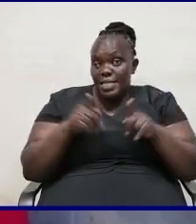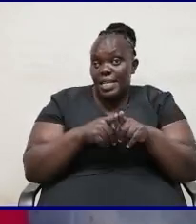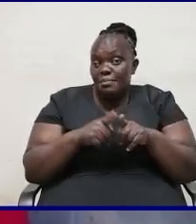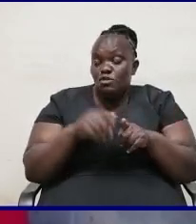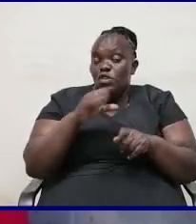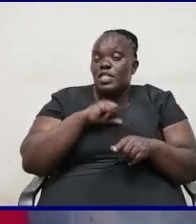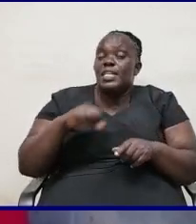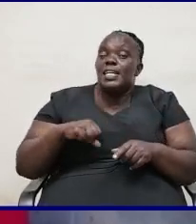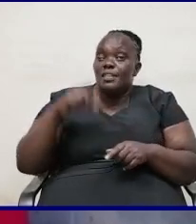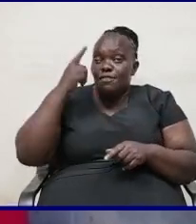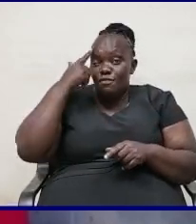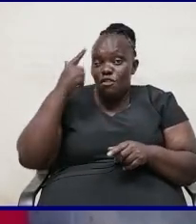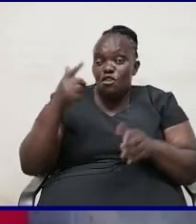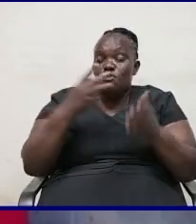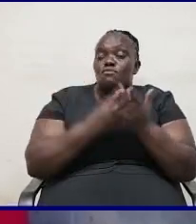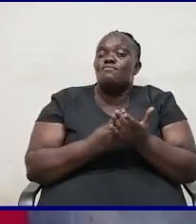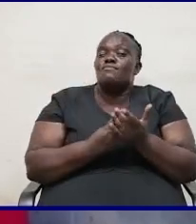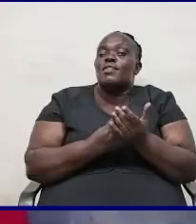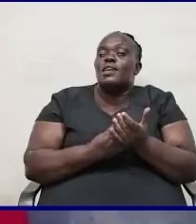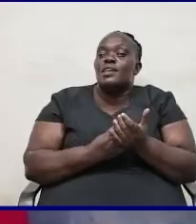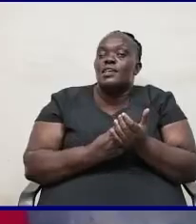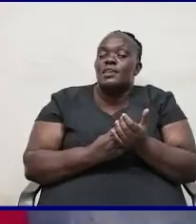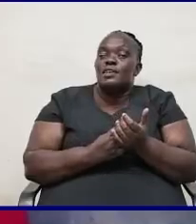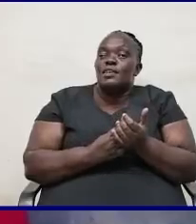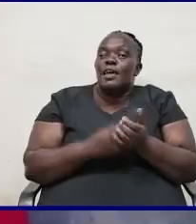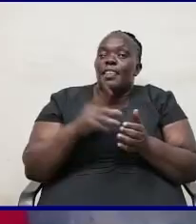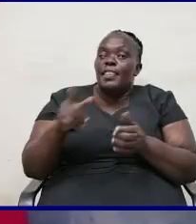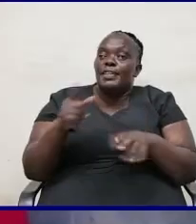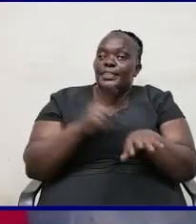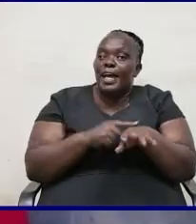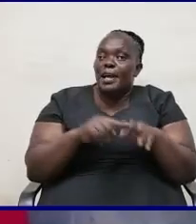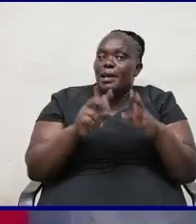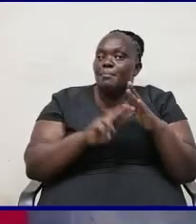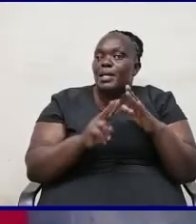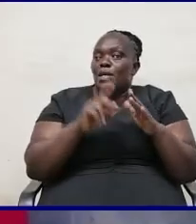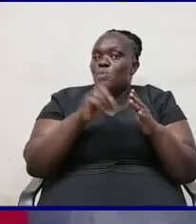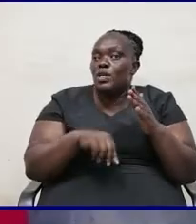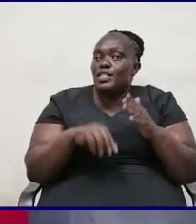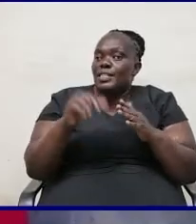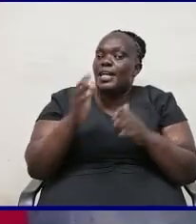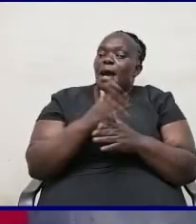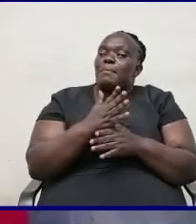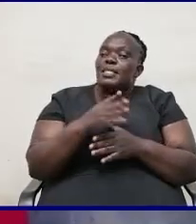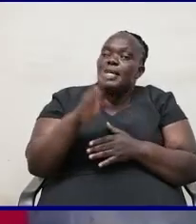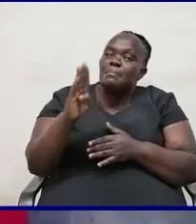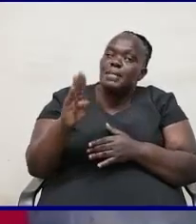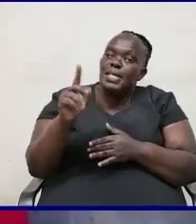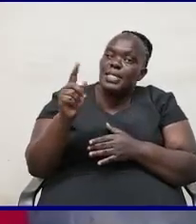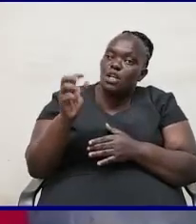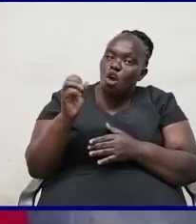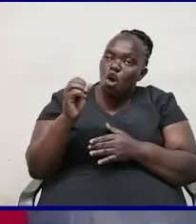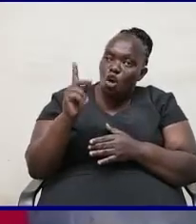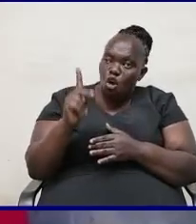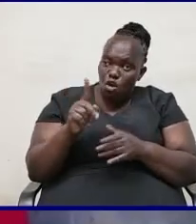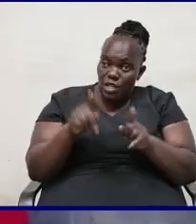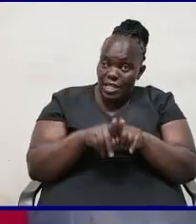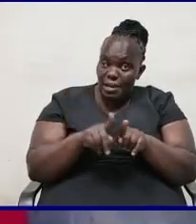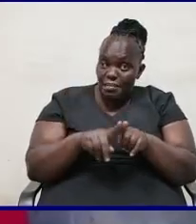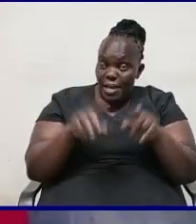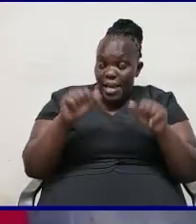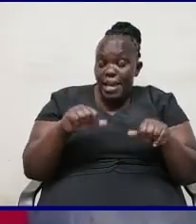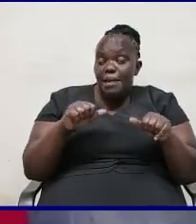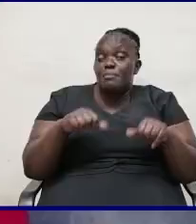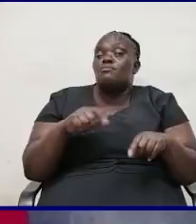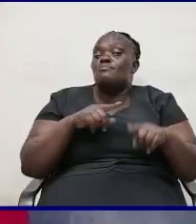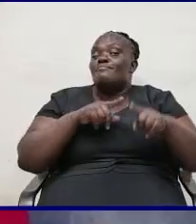State Department for Immigration, that time under Ambassador Bitok, under Dr. Bello Kipsang, was able